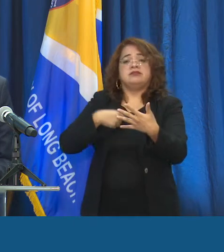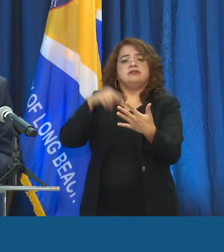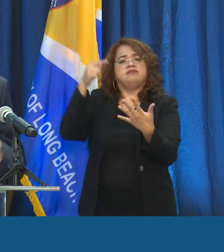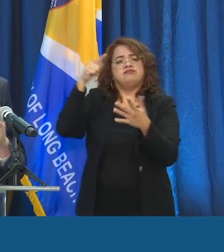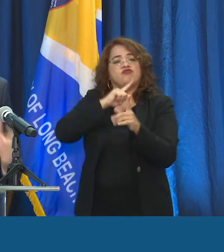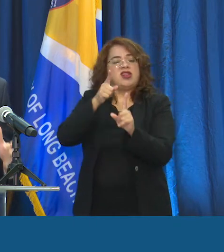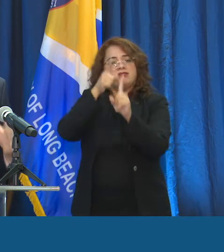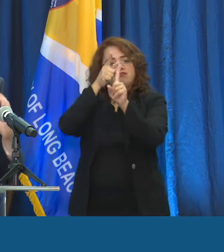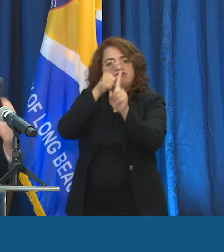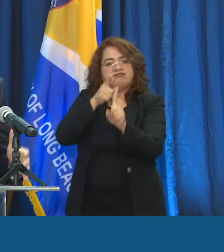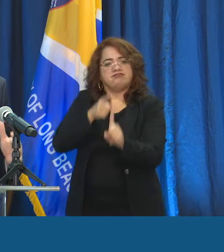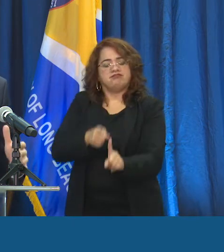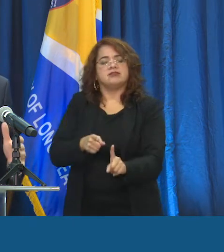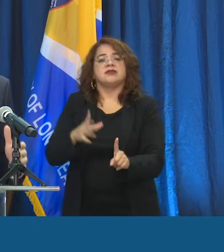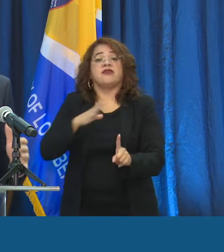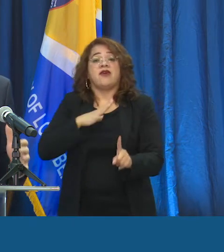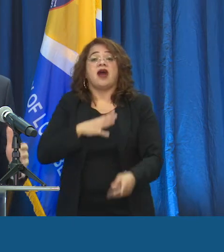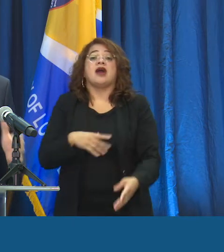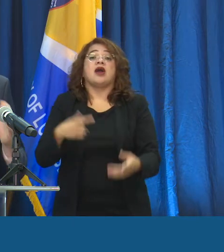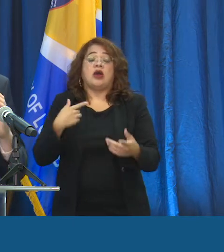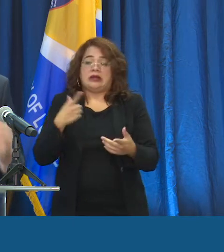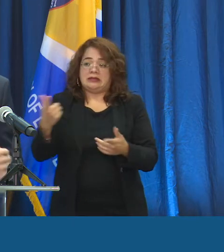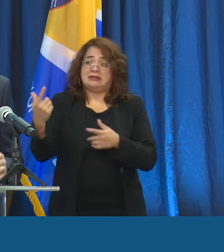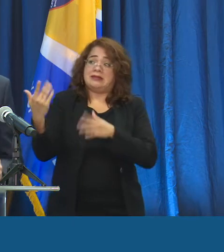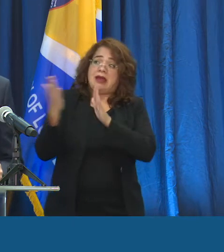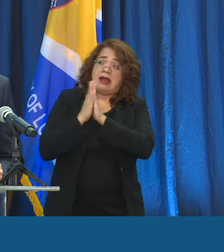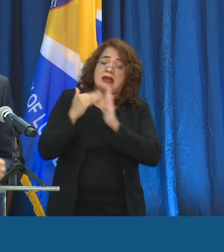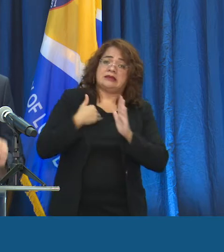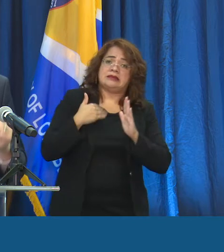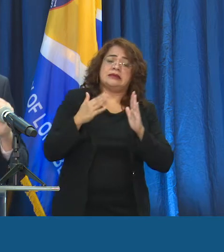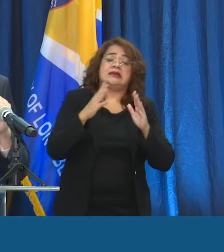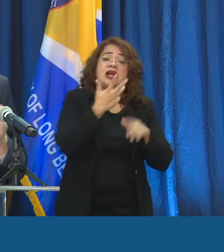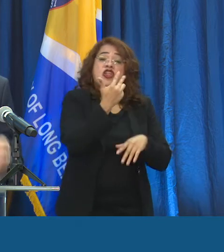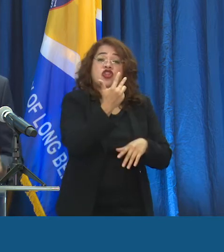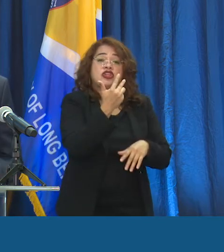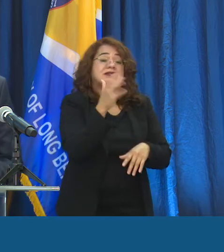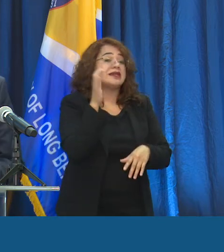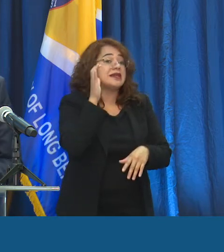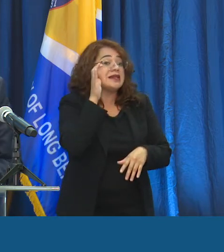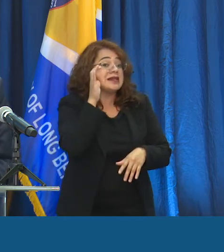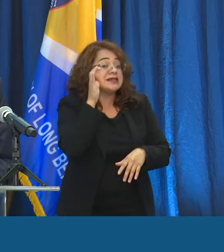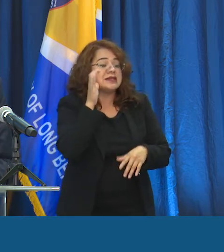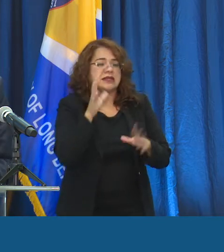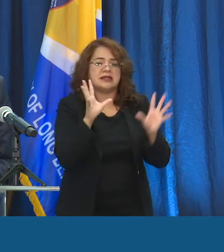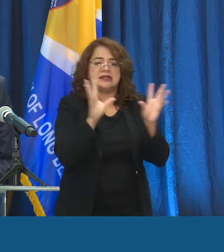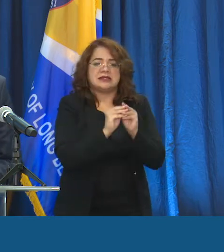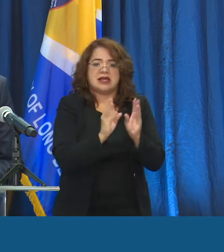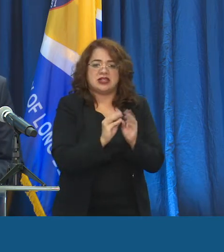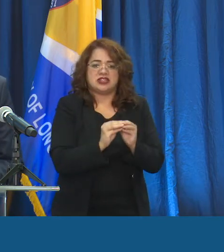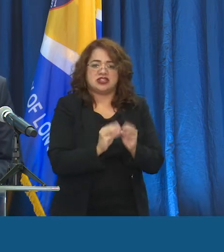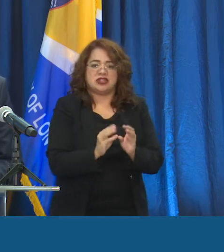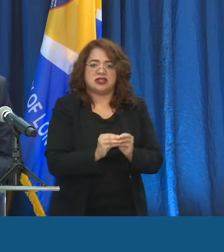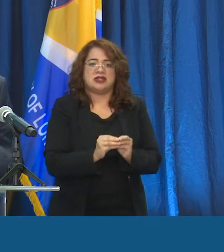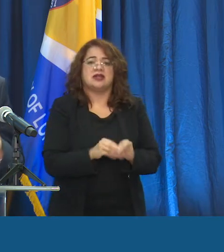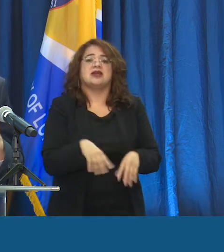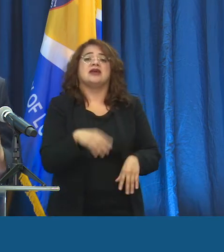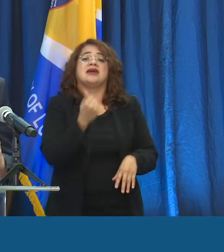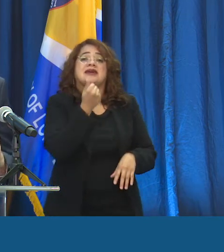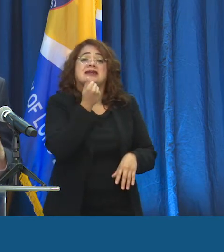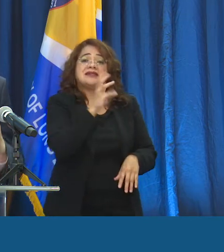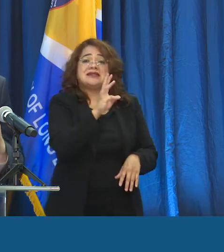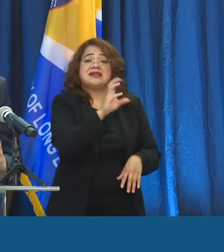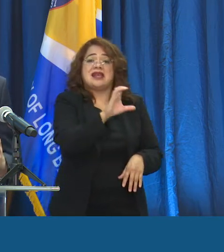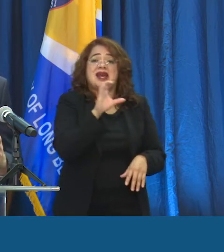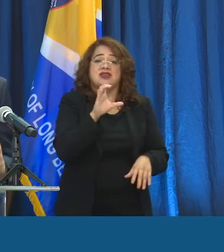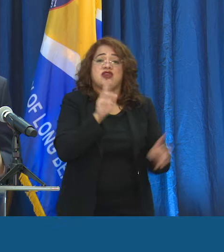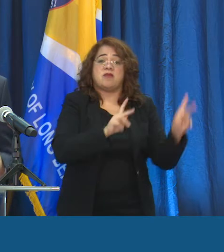to do 4 town hall meetings, 13 listening sessions, engaging over 1,600 participants, and